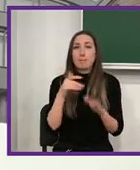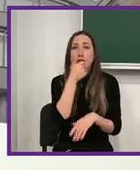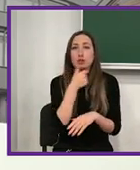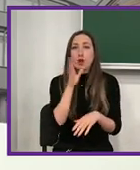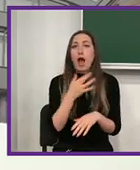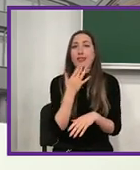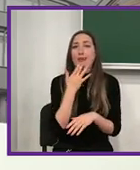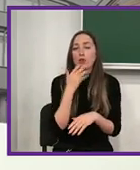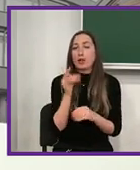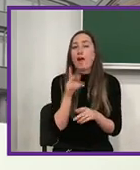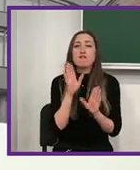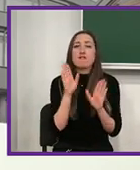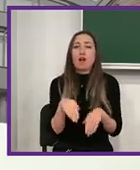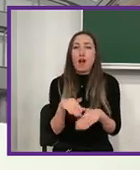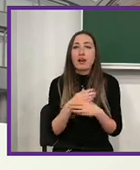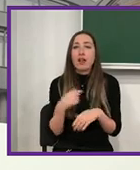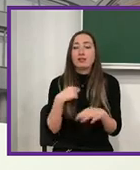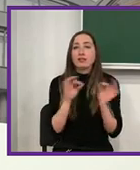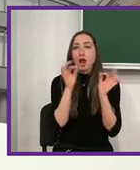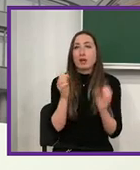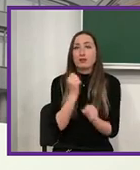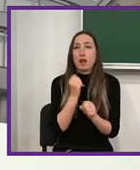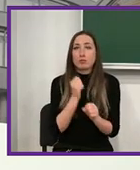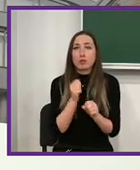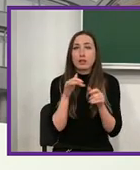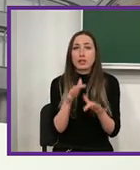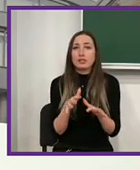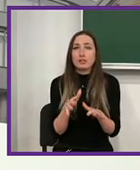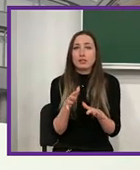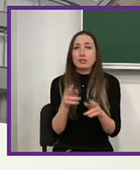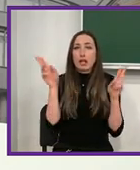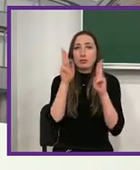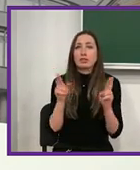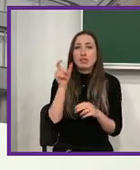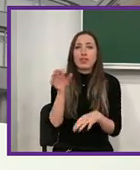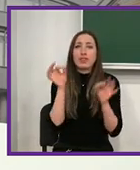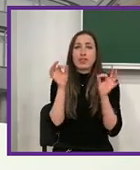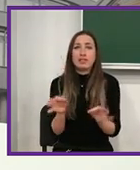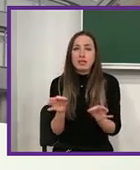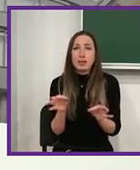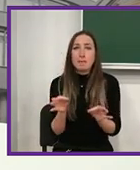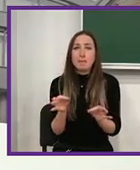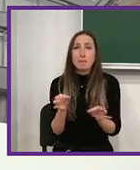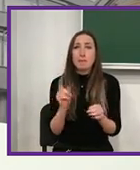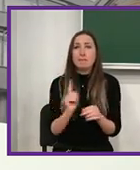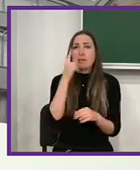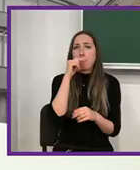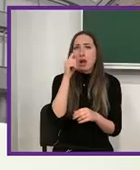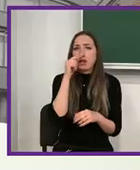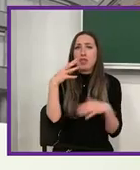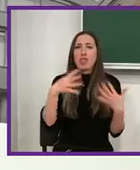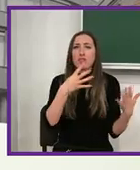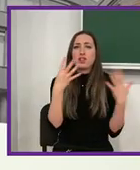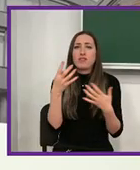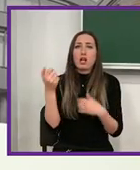I started in the field of international human rights in early 1999, on March 1st, 1999, where I became senior researcher at